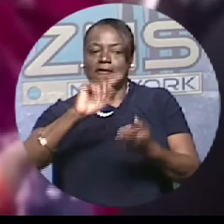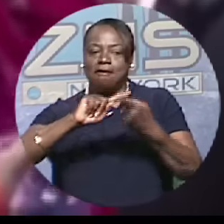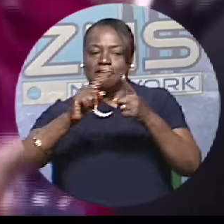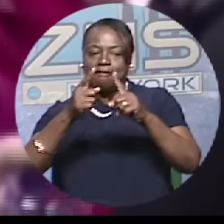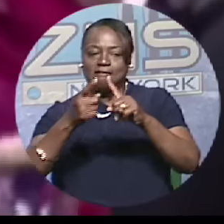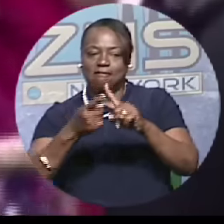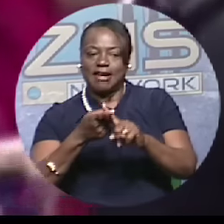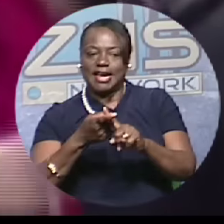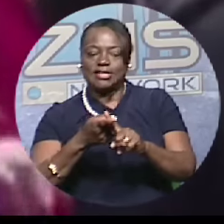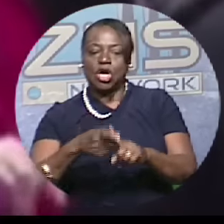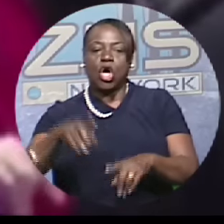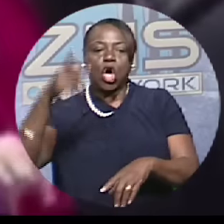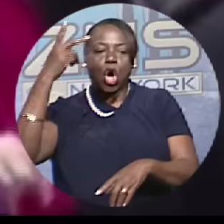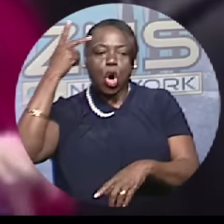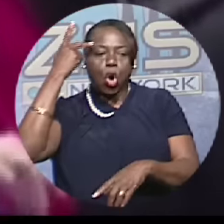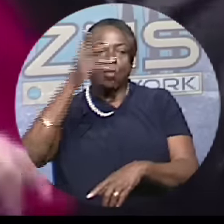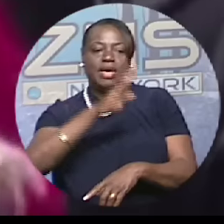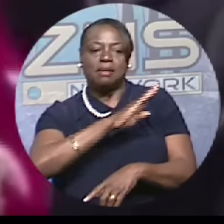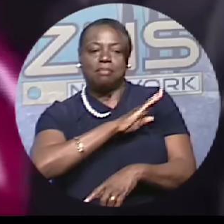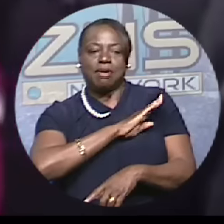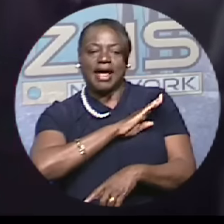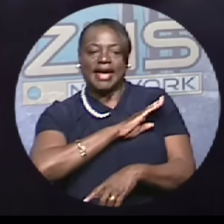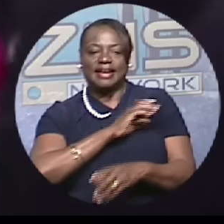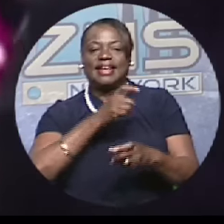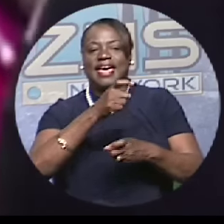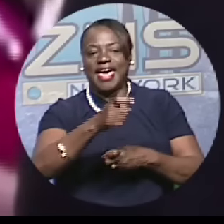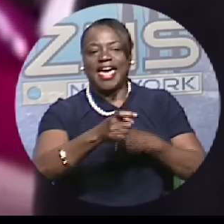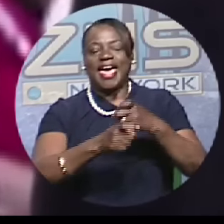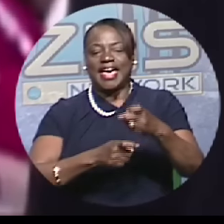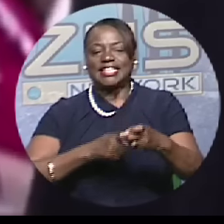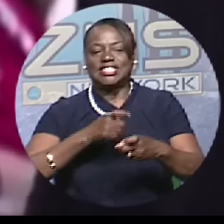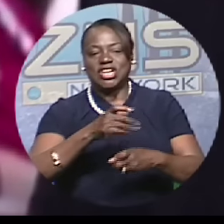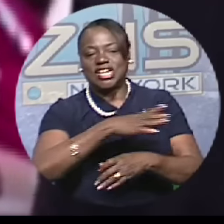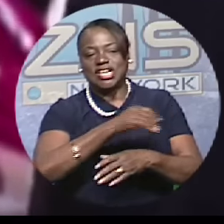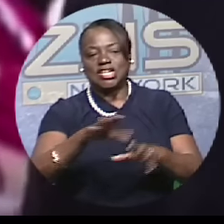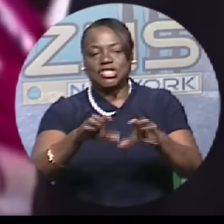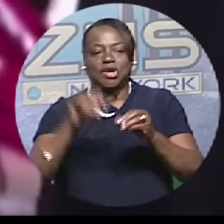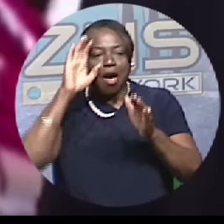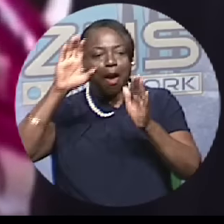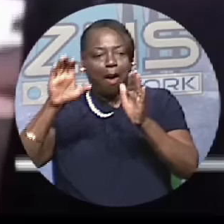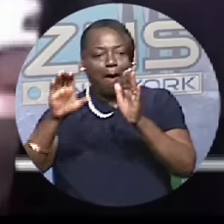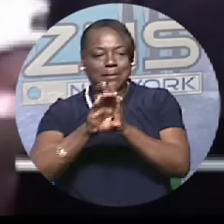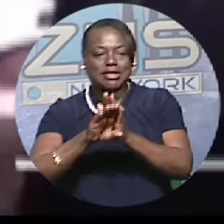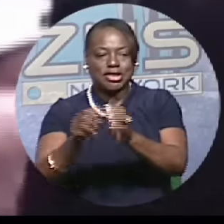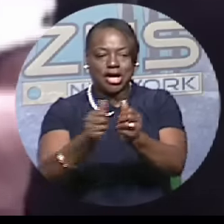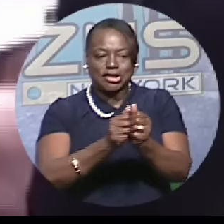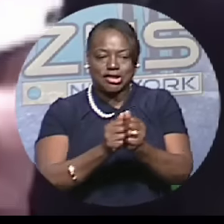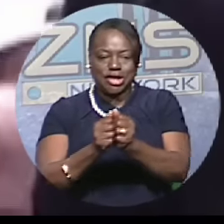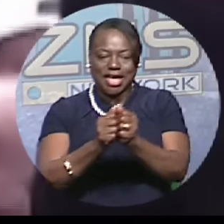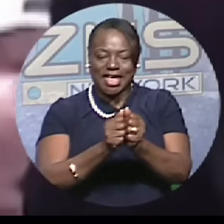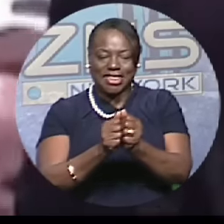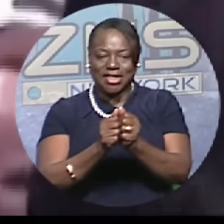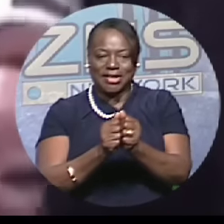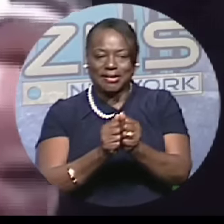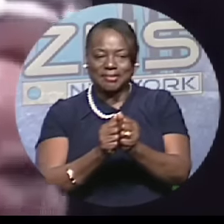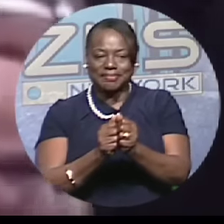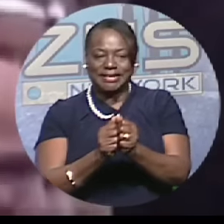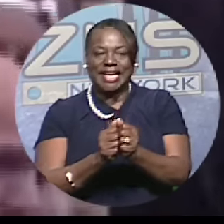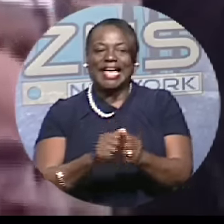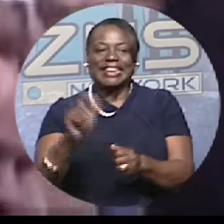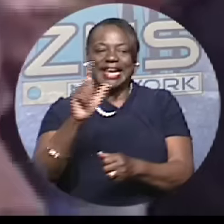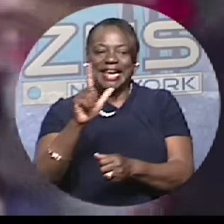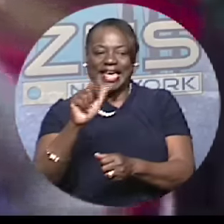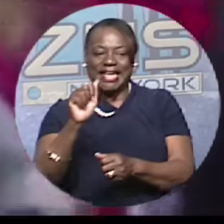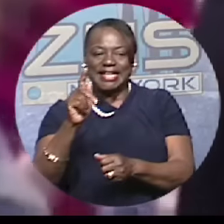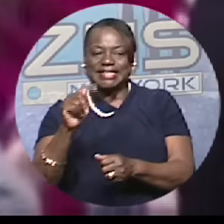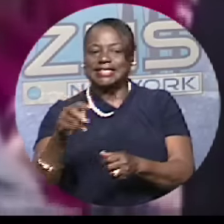Lakers legend Kobe Bryant exchanged pleasantries and took a photo together. This one provoked a lot of feelings here at home, with the Lakers being one